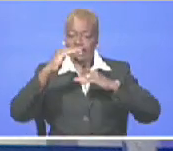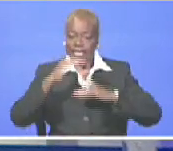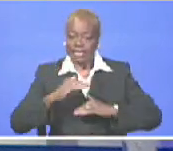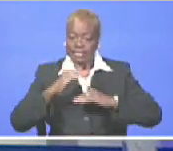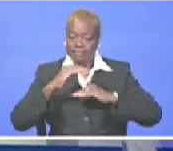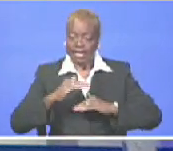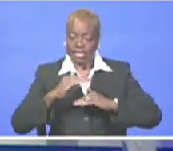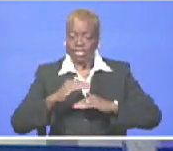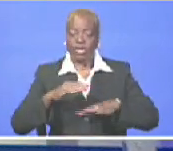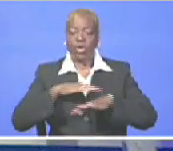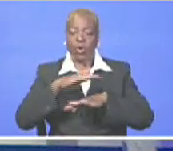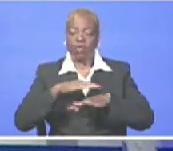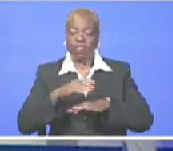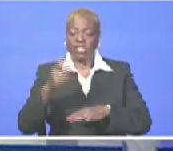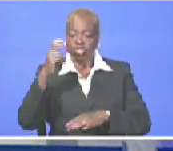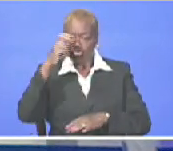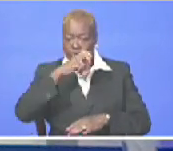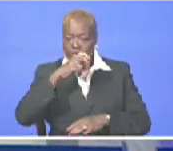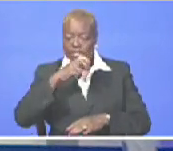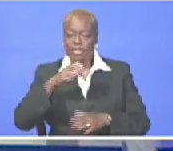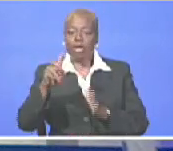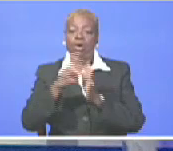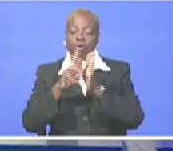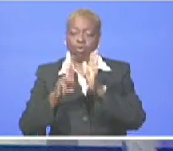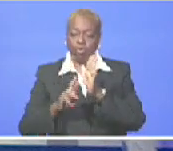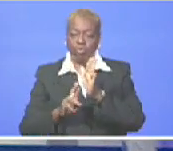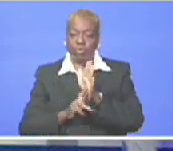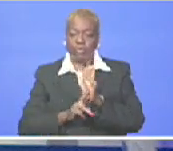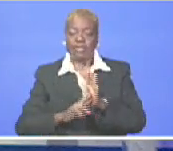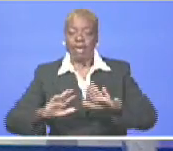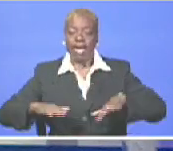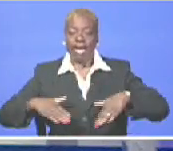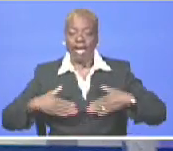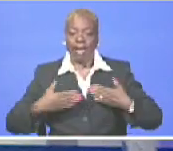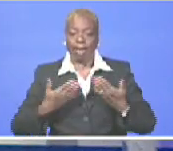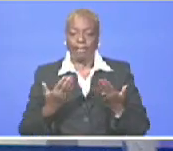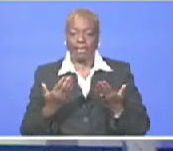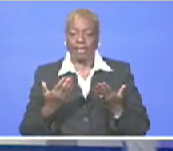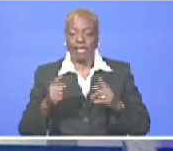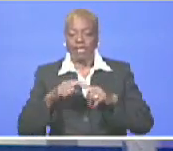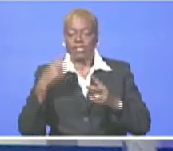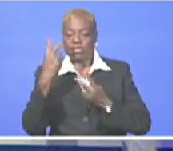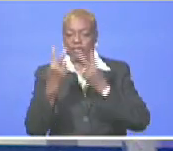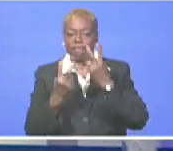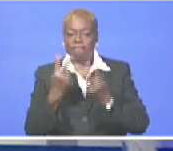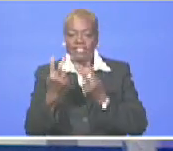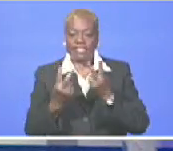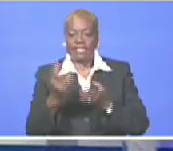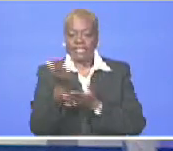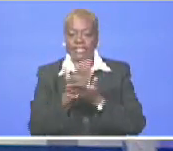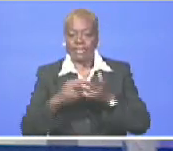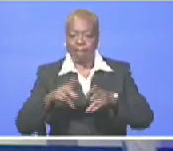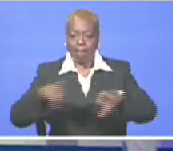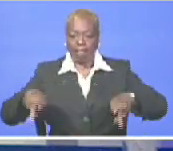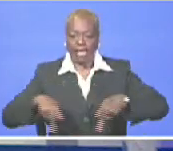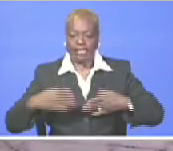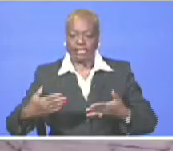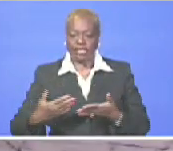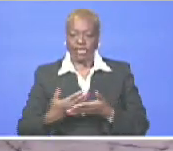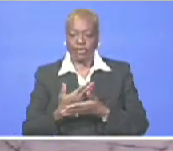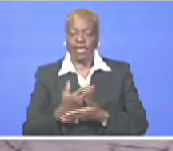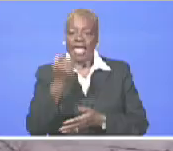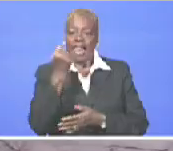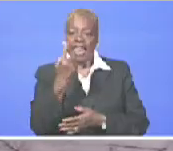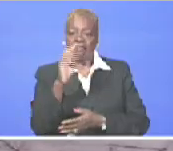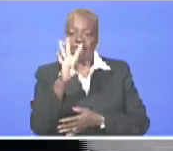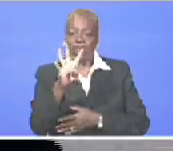strict COVID-19 protocols and that they were happy to visit someplace new. At